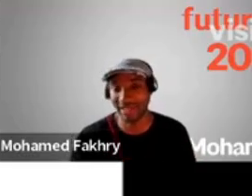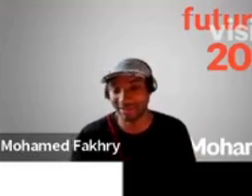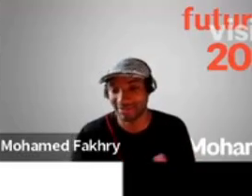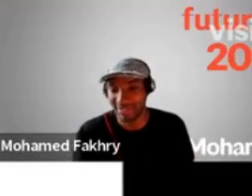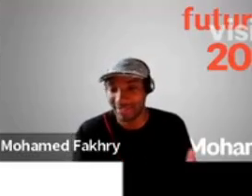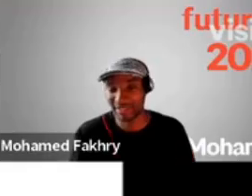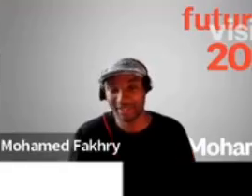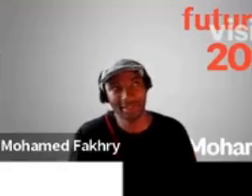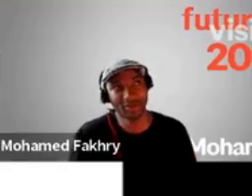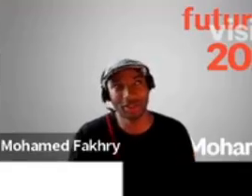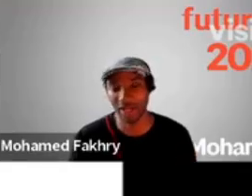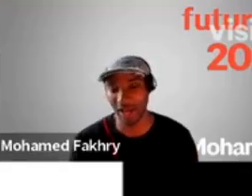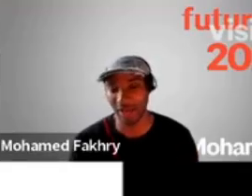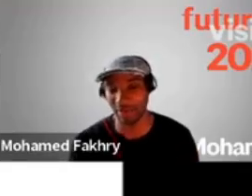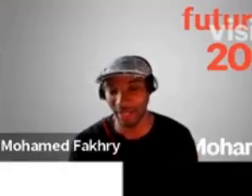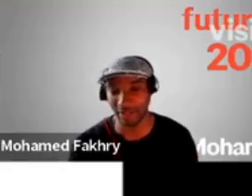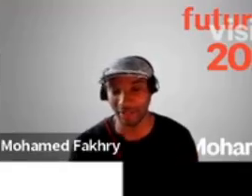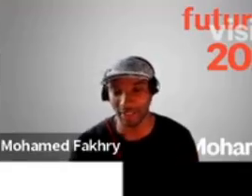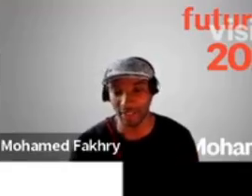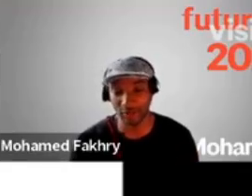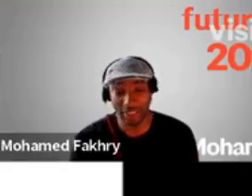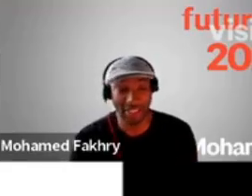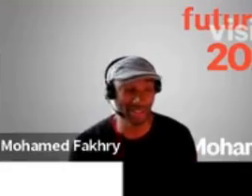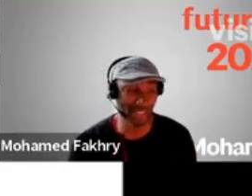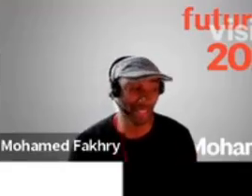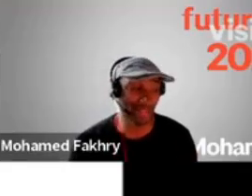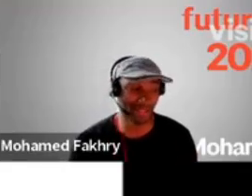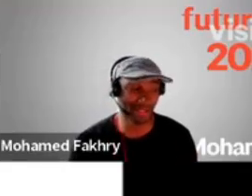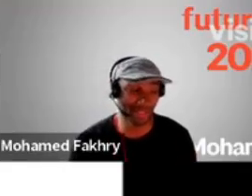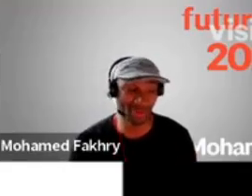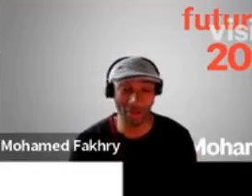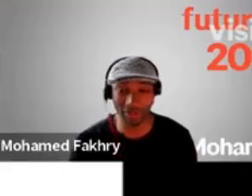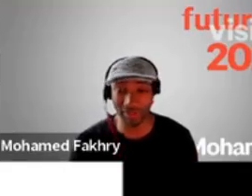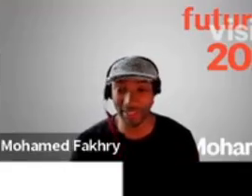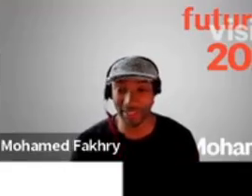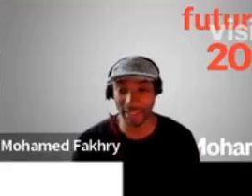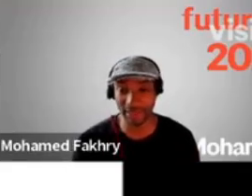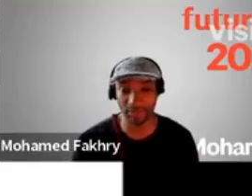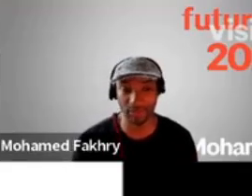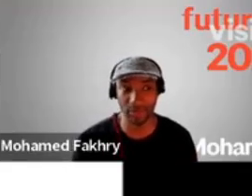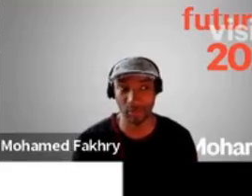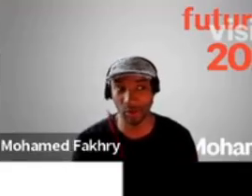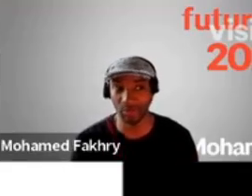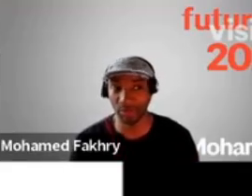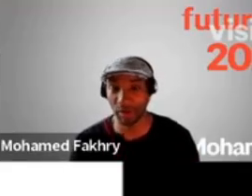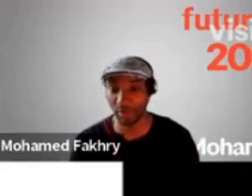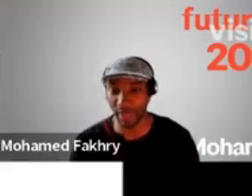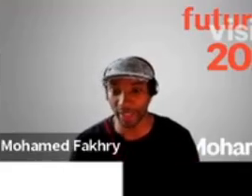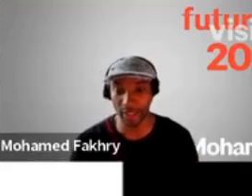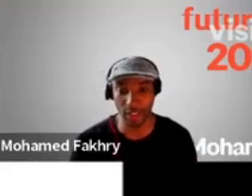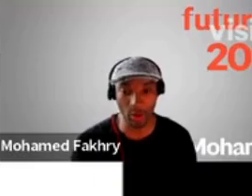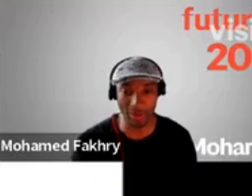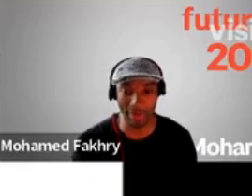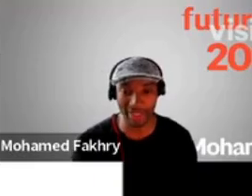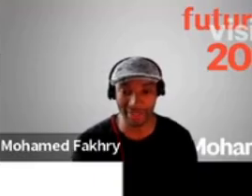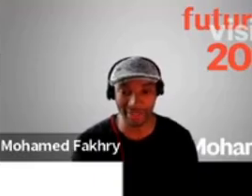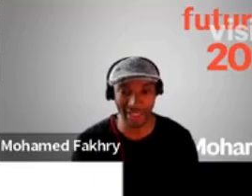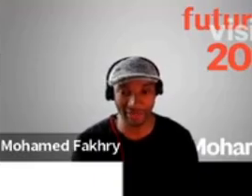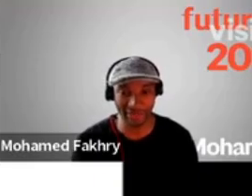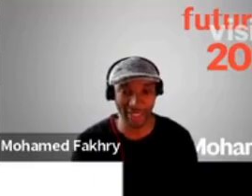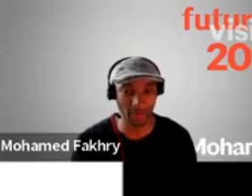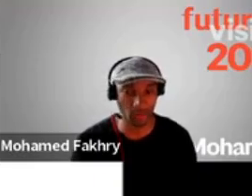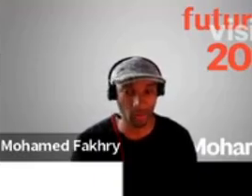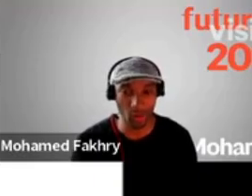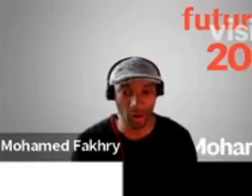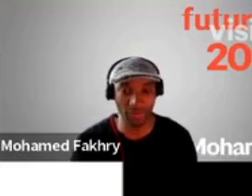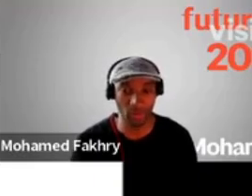think that's not going to help at all. So that's I think that's one of the mistakes people make in the workplace that I